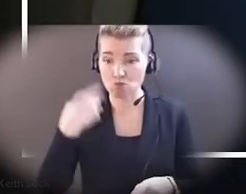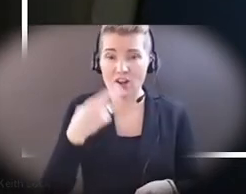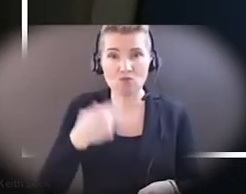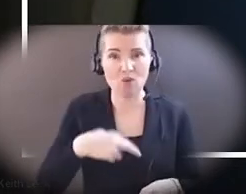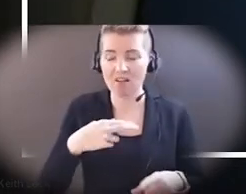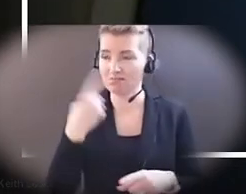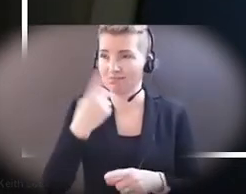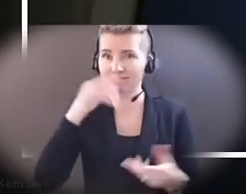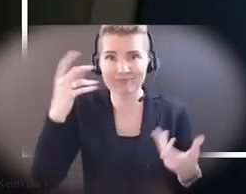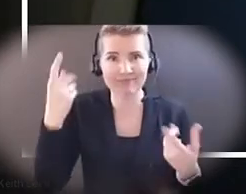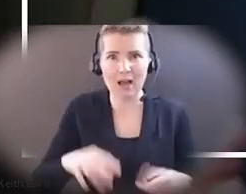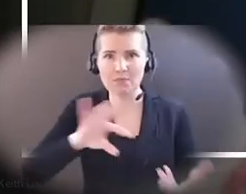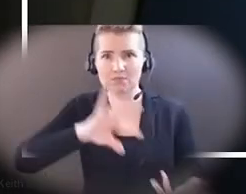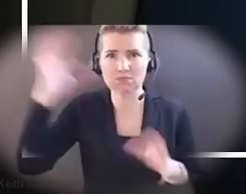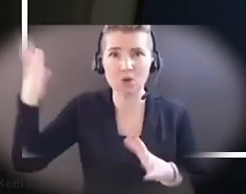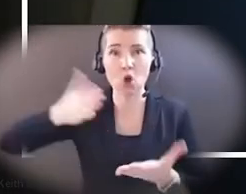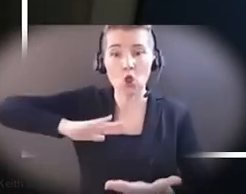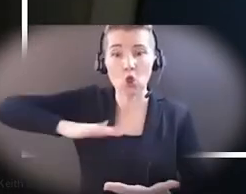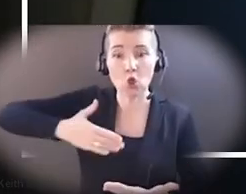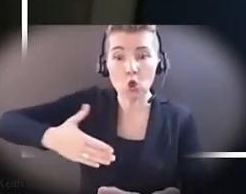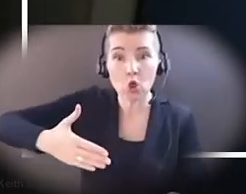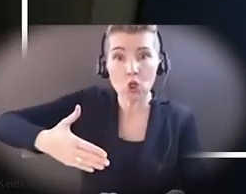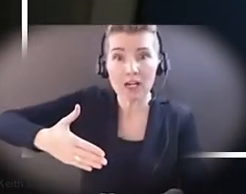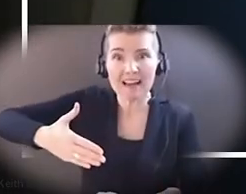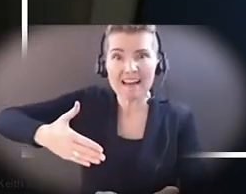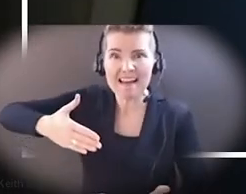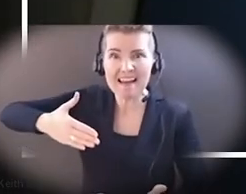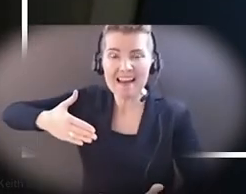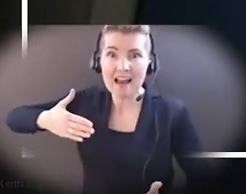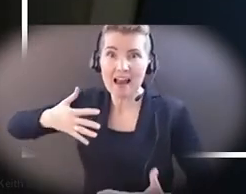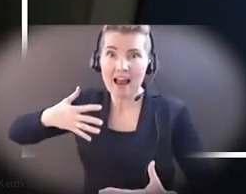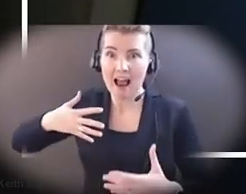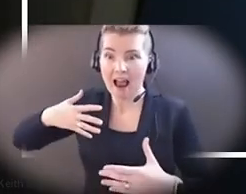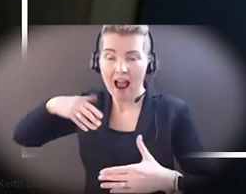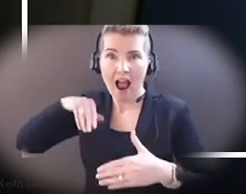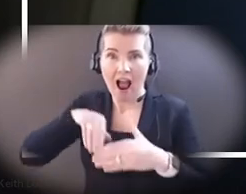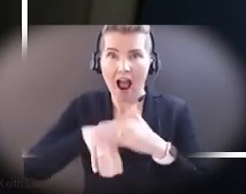the cook had to come out with his cleaver and,